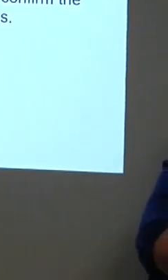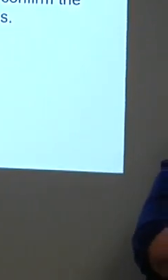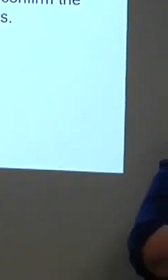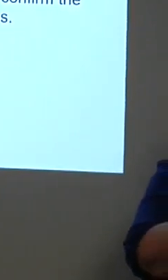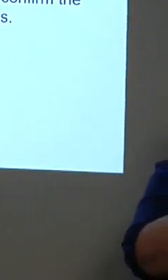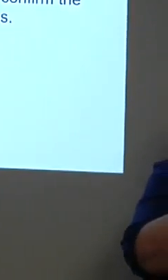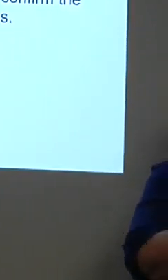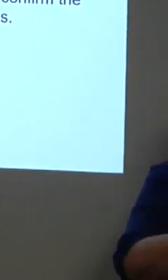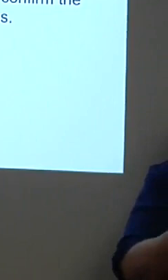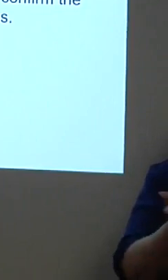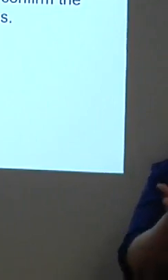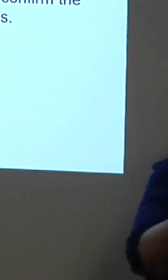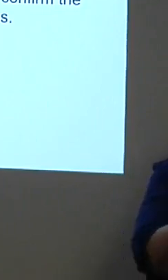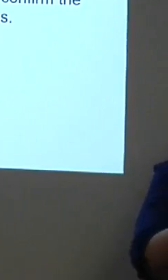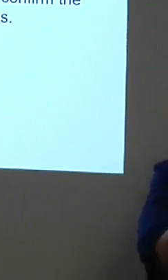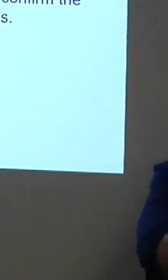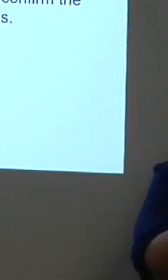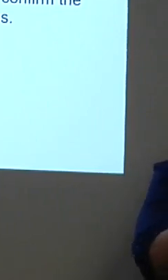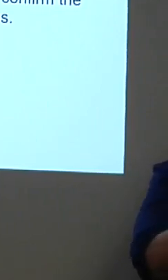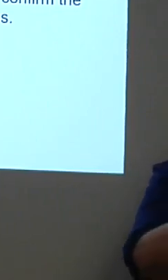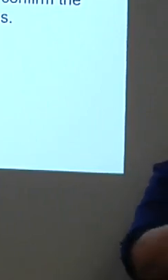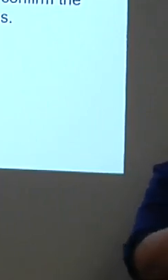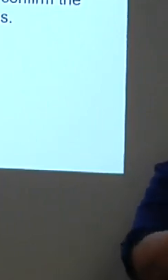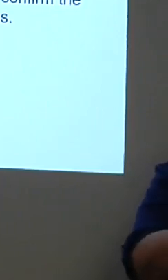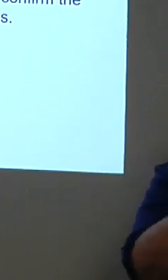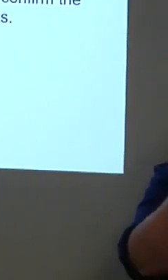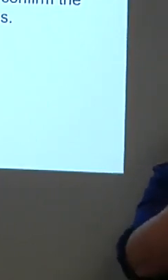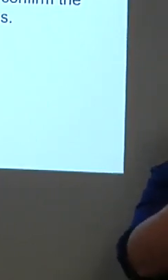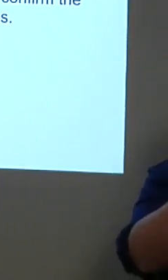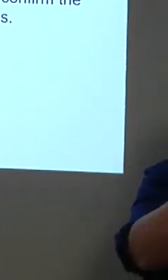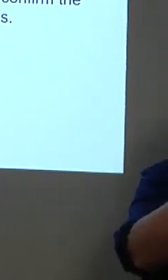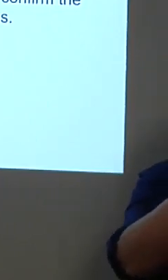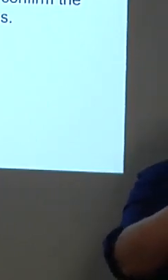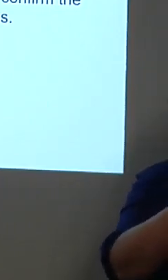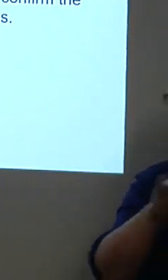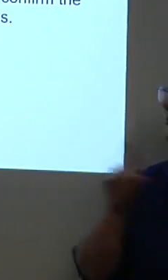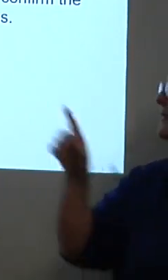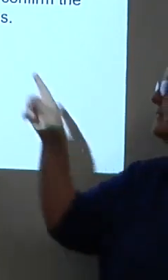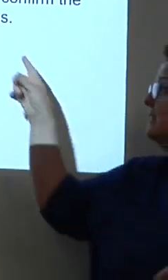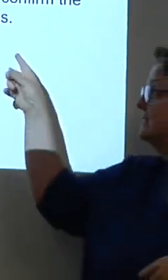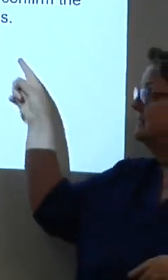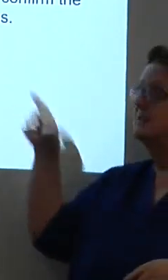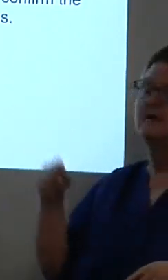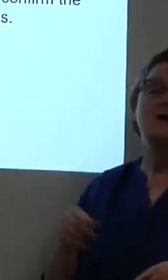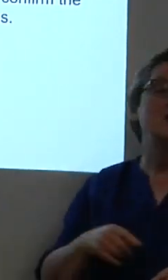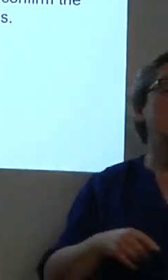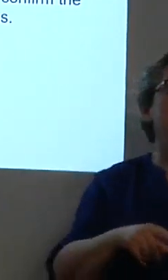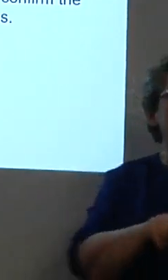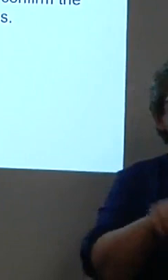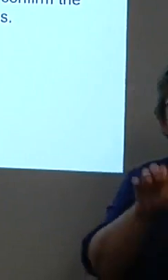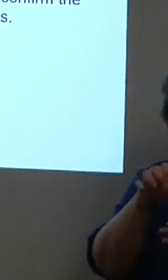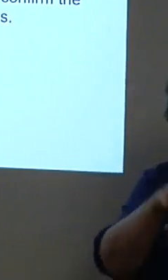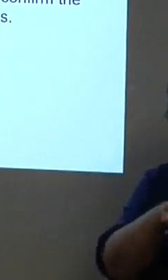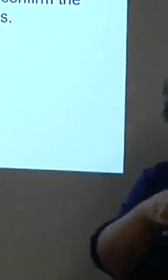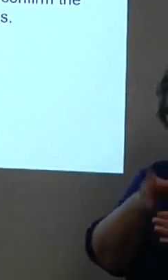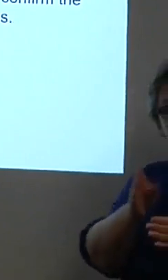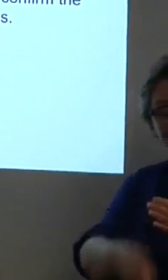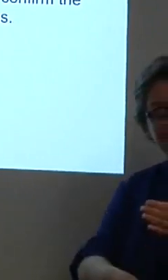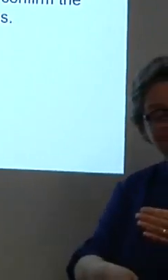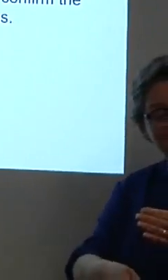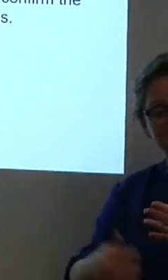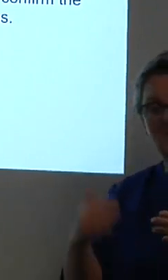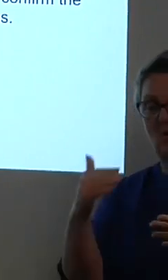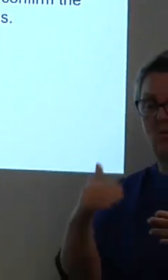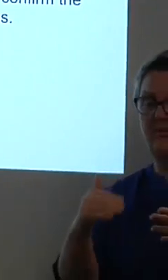is doing this. And the other is because a lot of them can actually end with, instead of a firm conclusion, they often end with a list